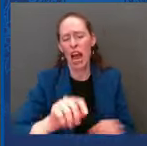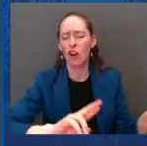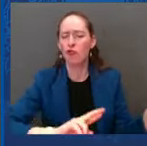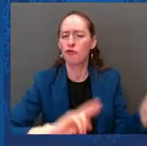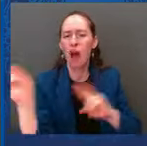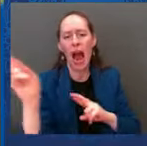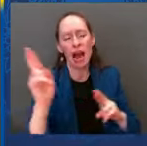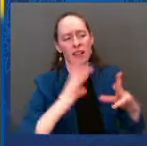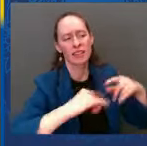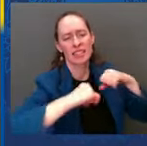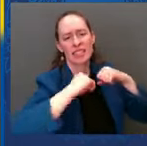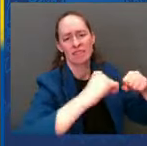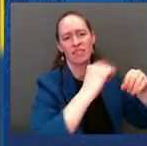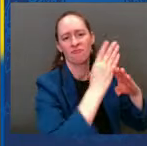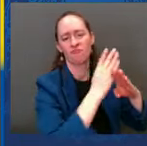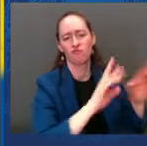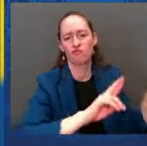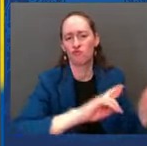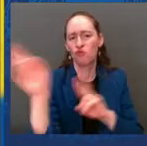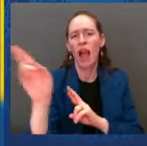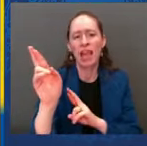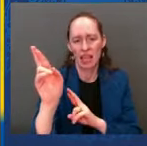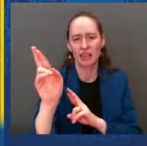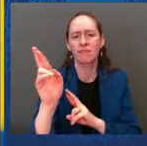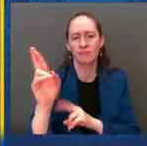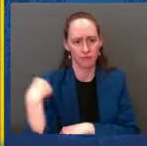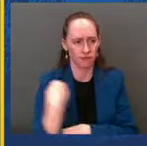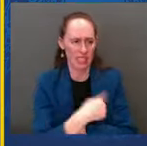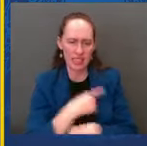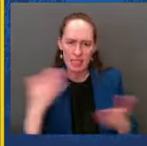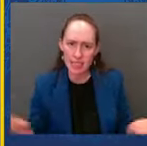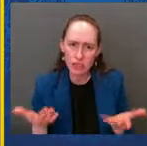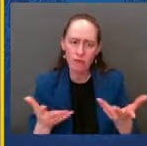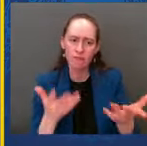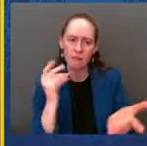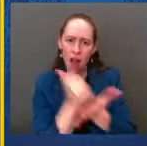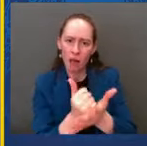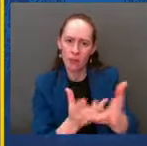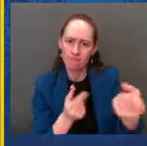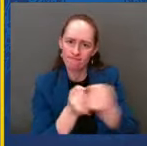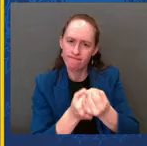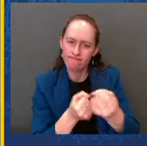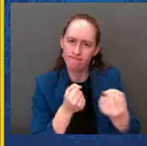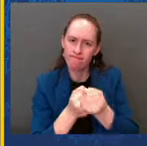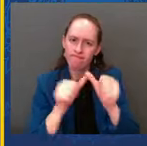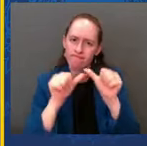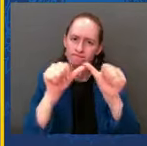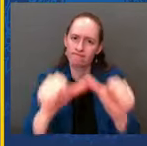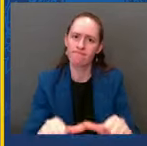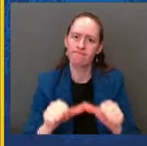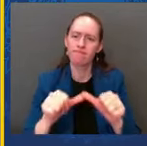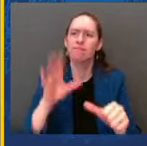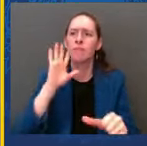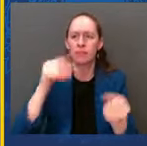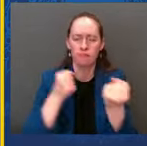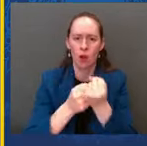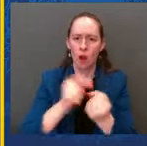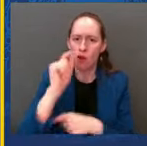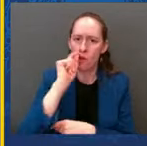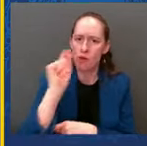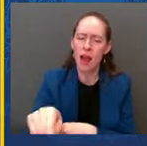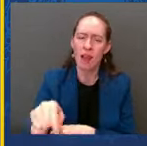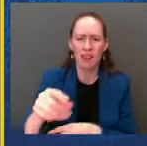continue to have Ukraine's back as it defends itself. Next year, I will host every